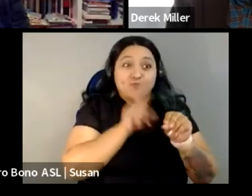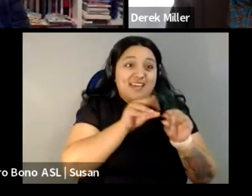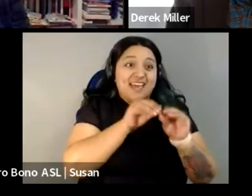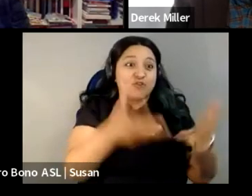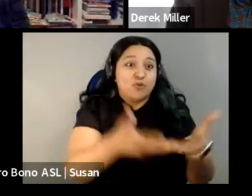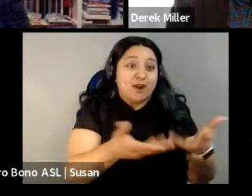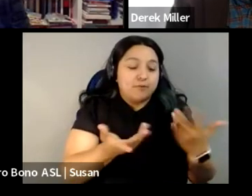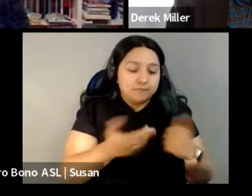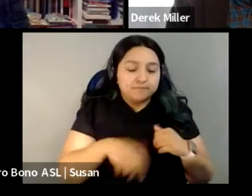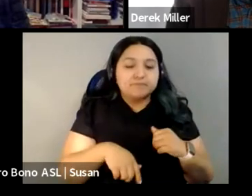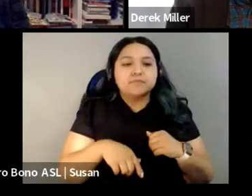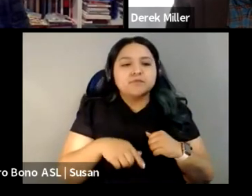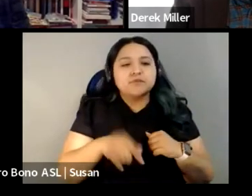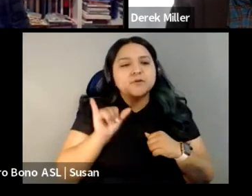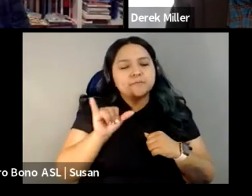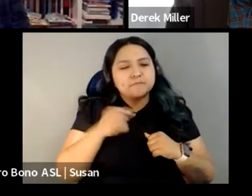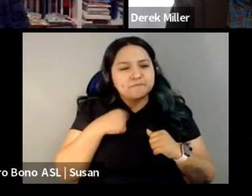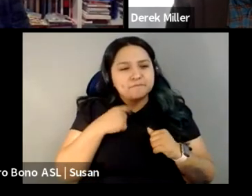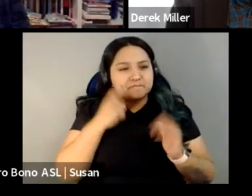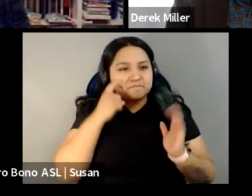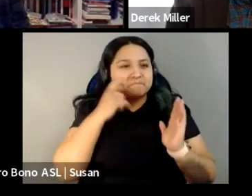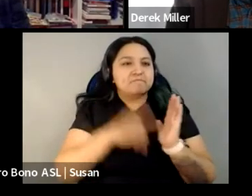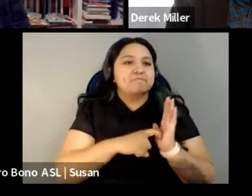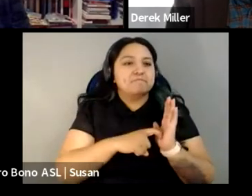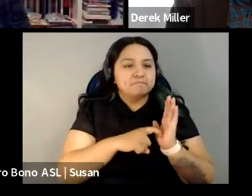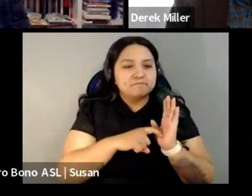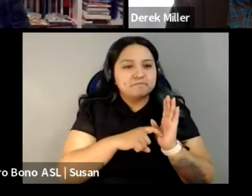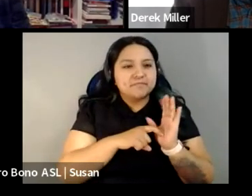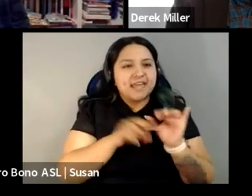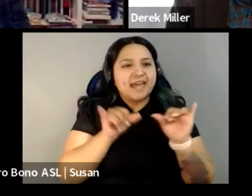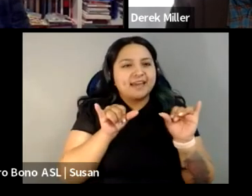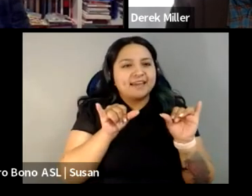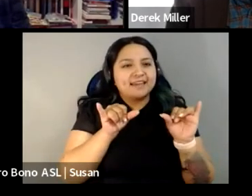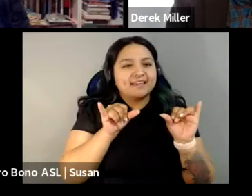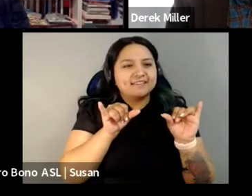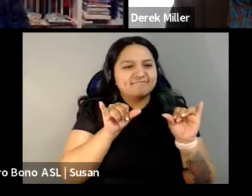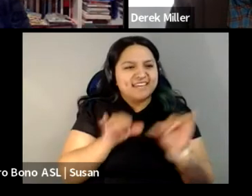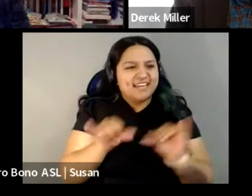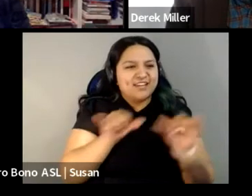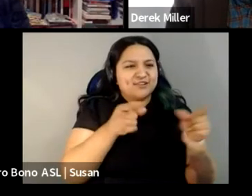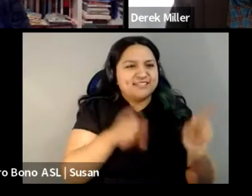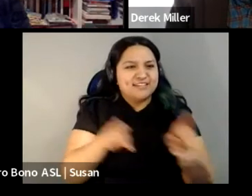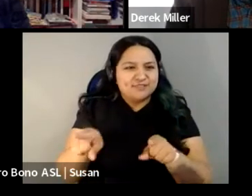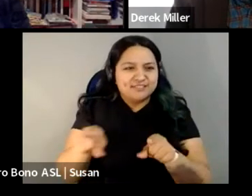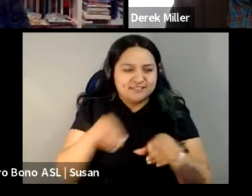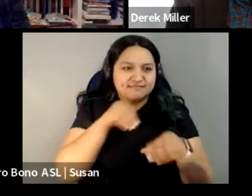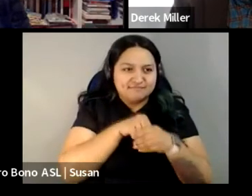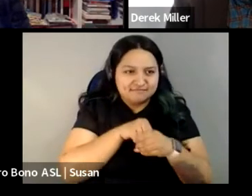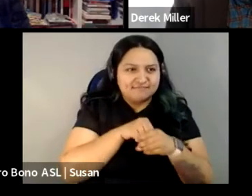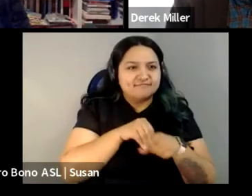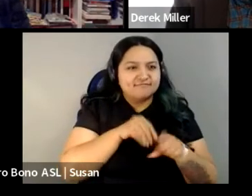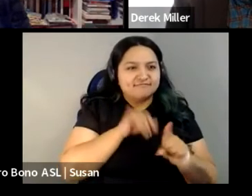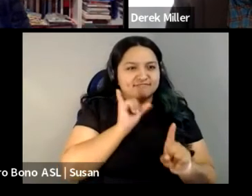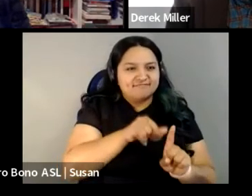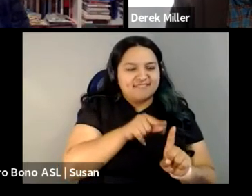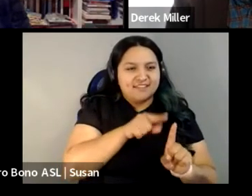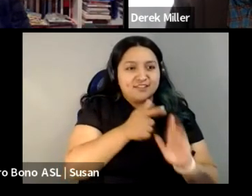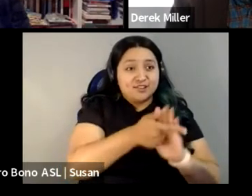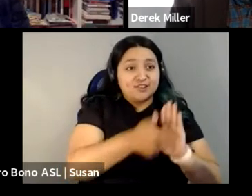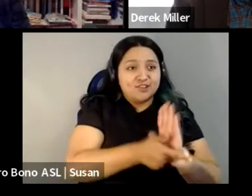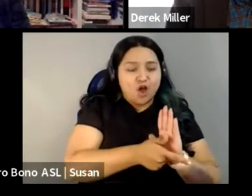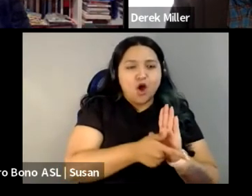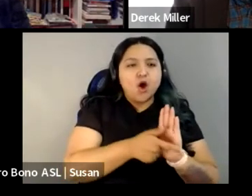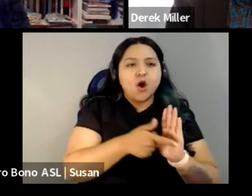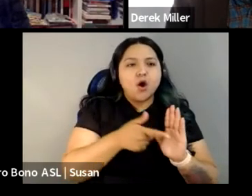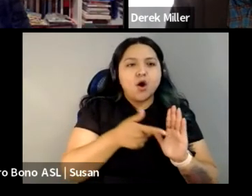it striking that the idiosyncrasies of international copyright law in the 19th century actively discouraged publishers from printing